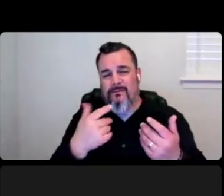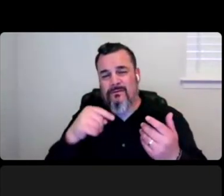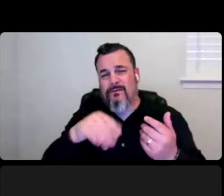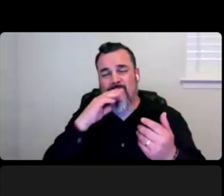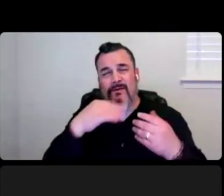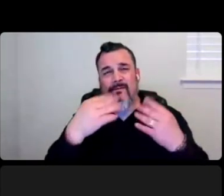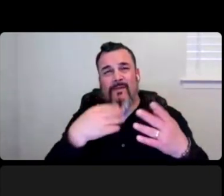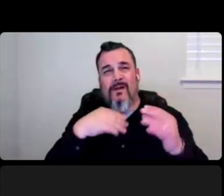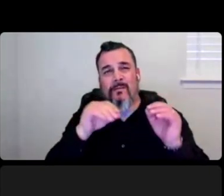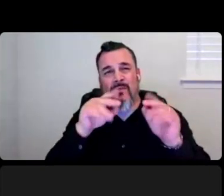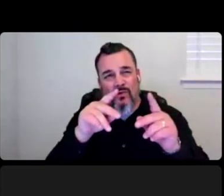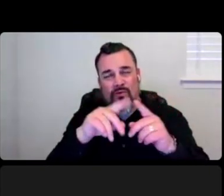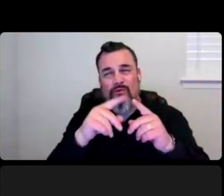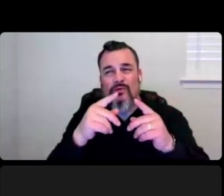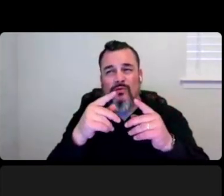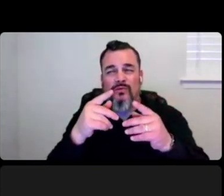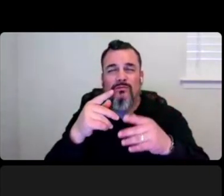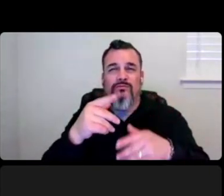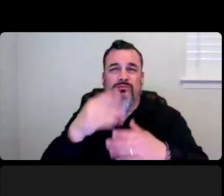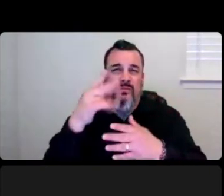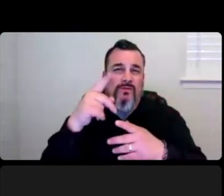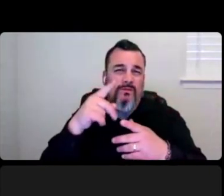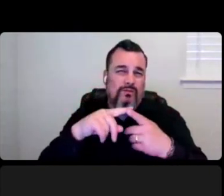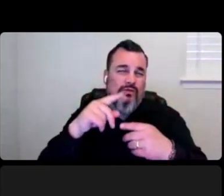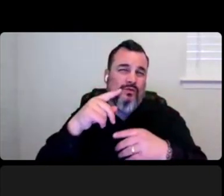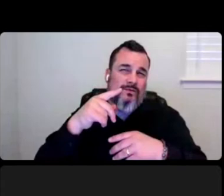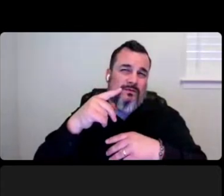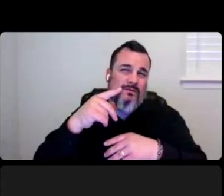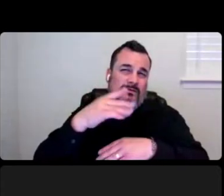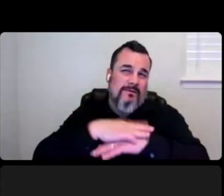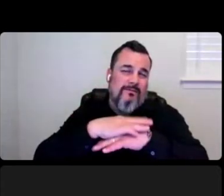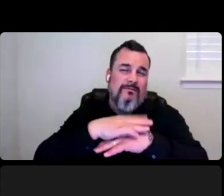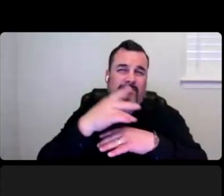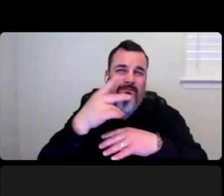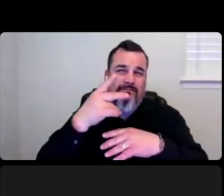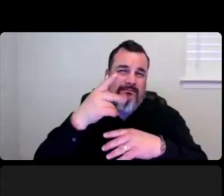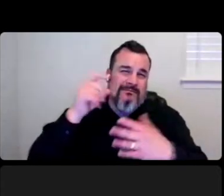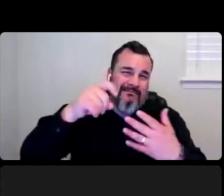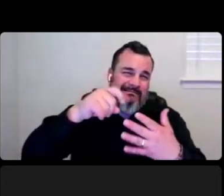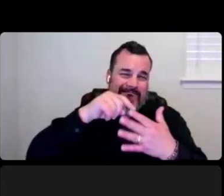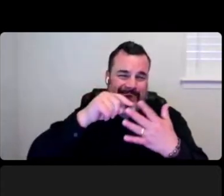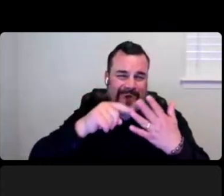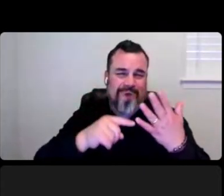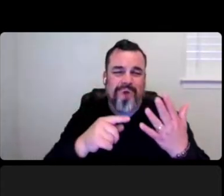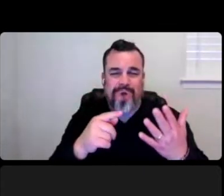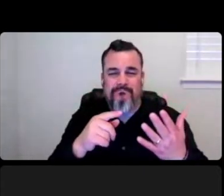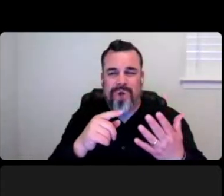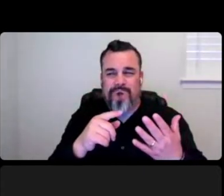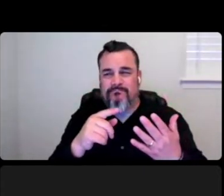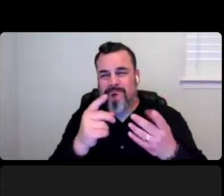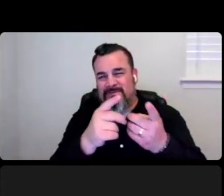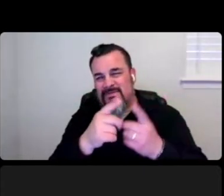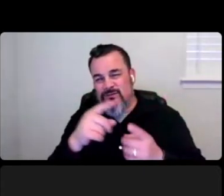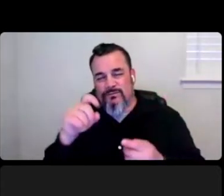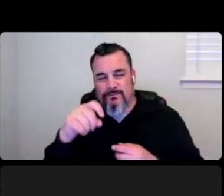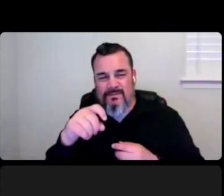me an opportunity to bring stuff to the table and let the board know the needs that are the district